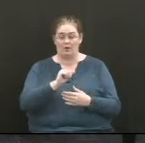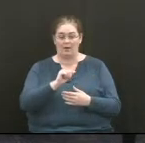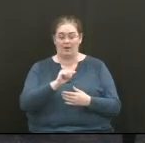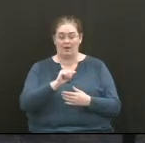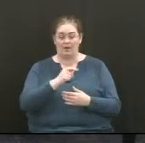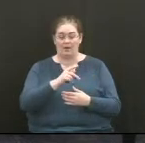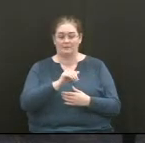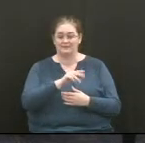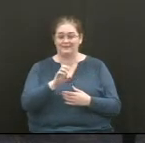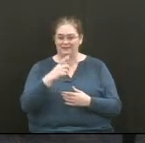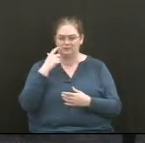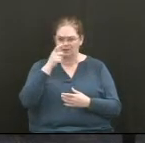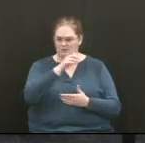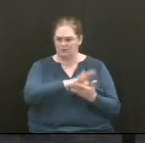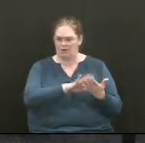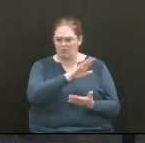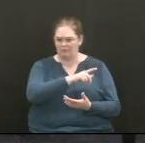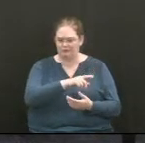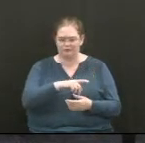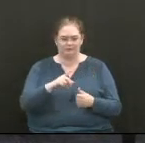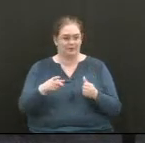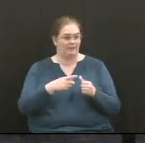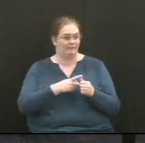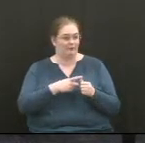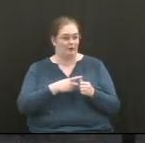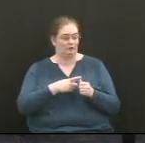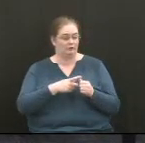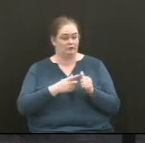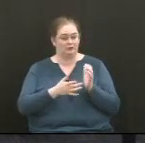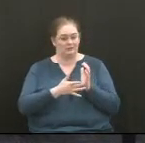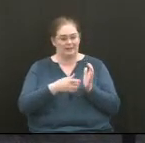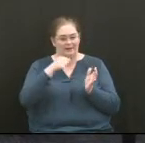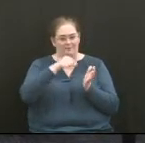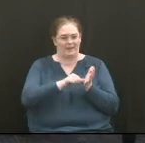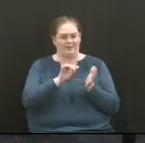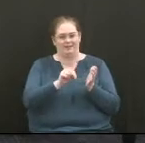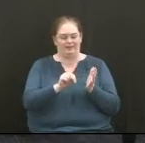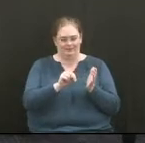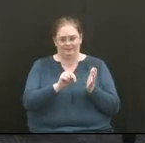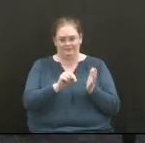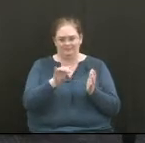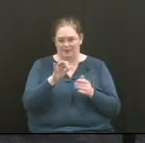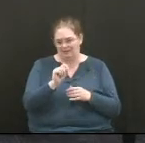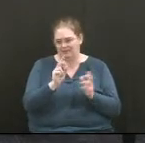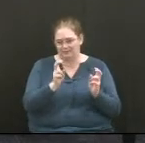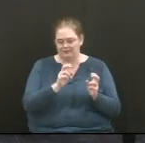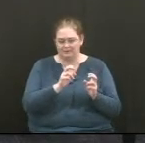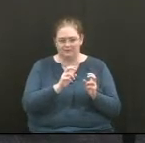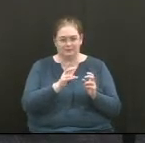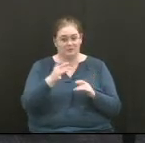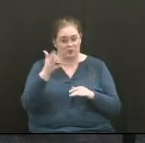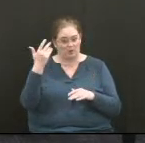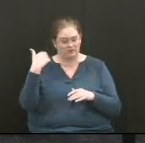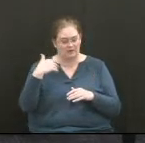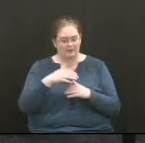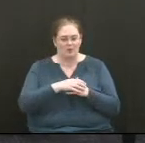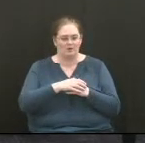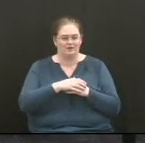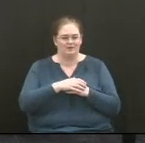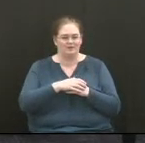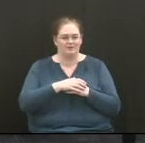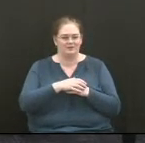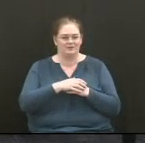was at college. And my first vote was by technically mail-in ballot, and that was, a long time ago.